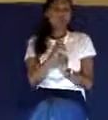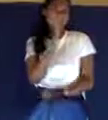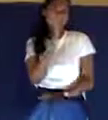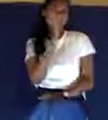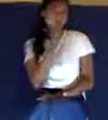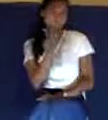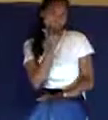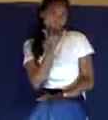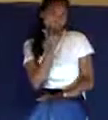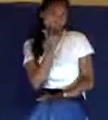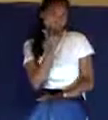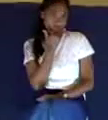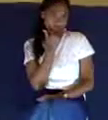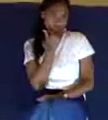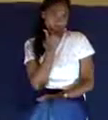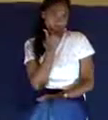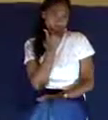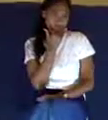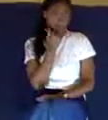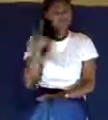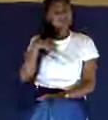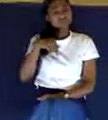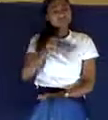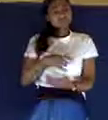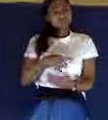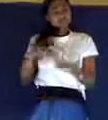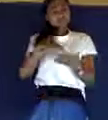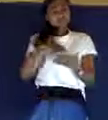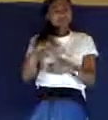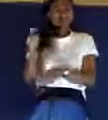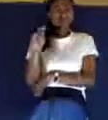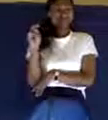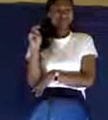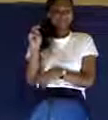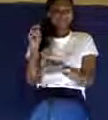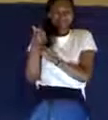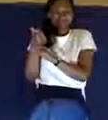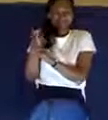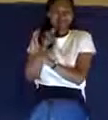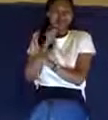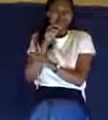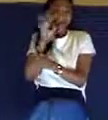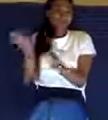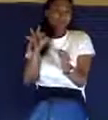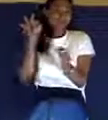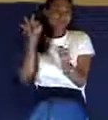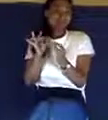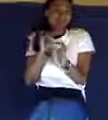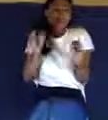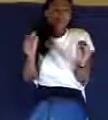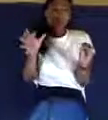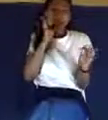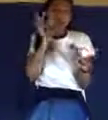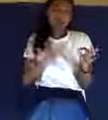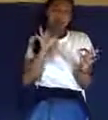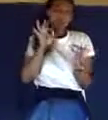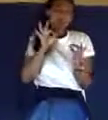faults. Because as we look at this, you know, Naomi, she's not perfect. No mother is perfect.